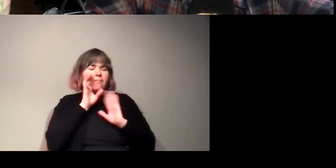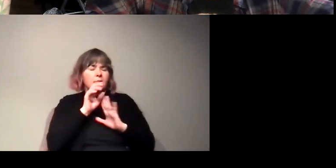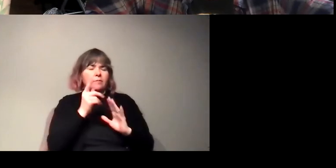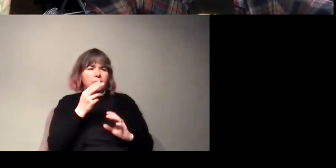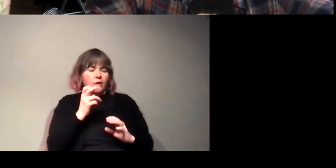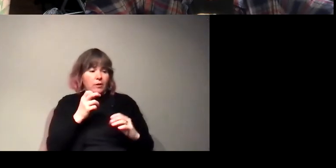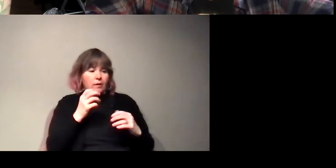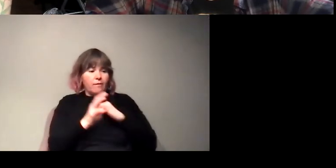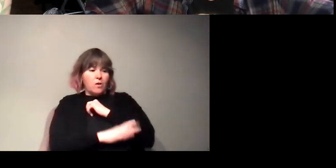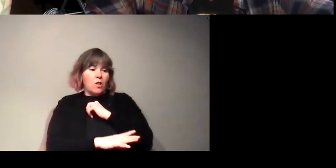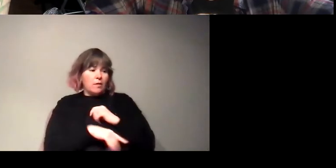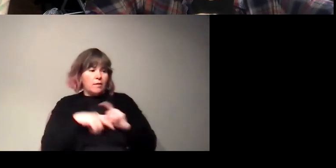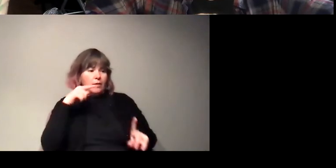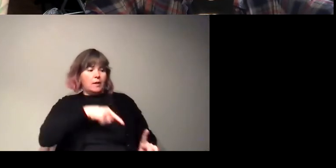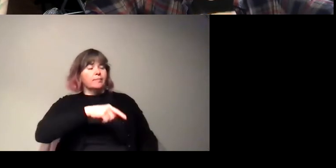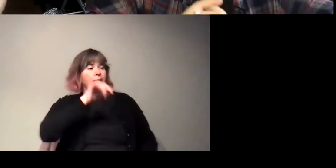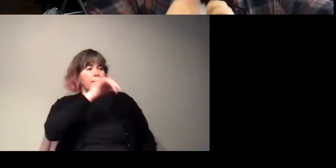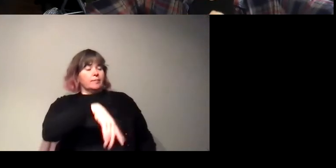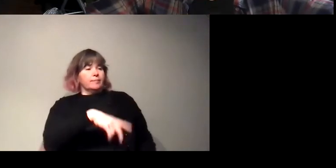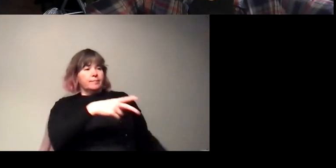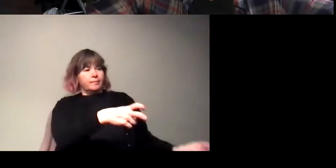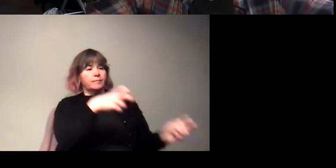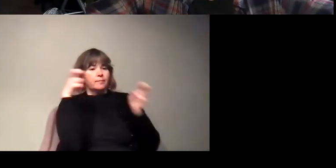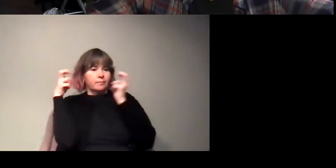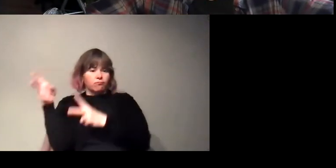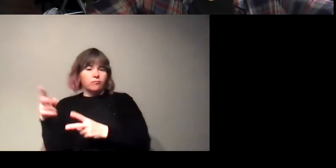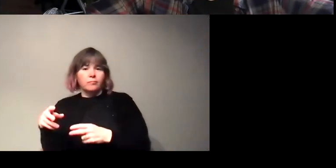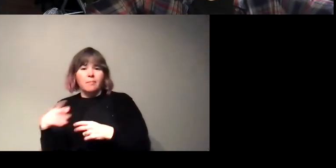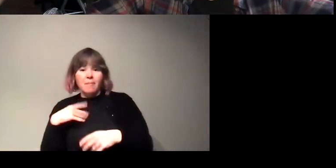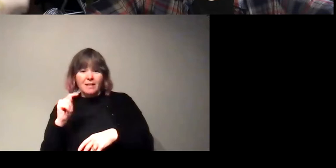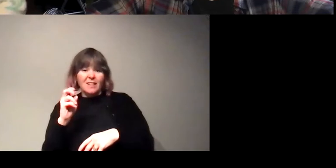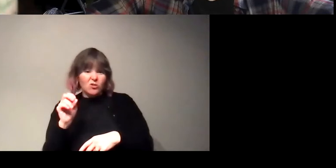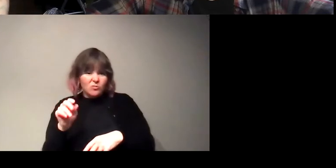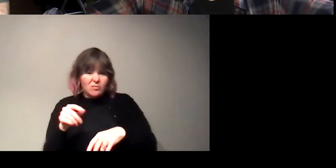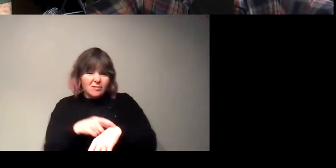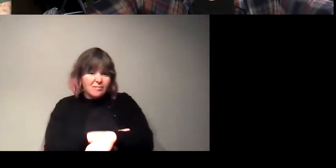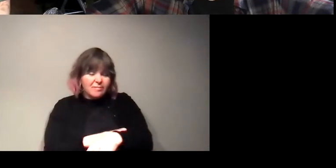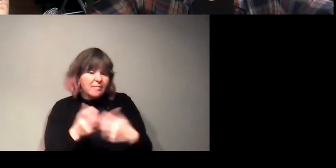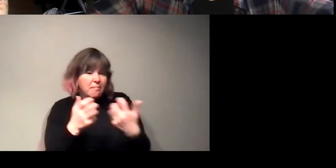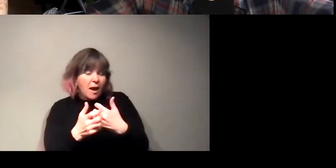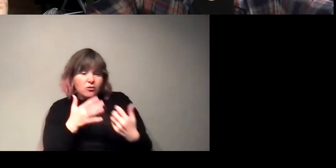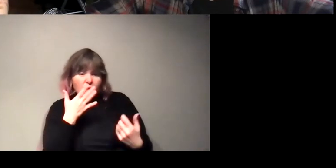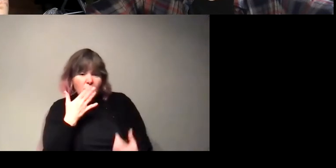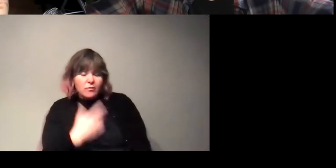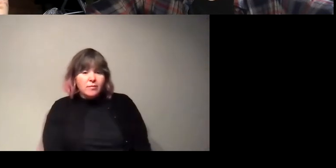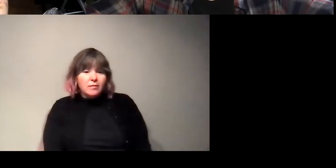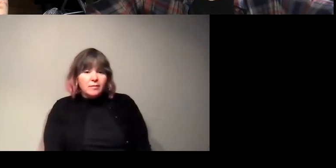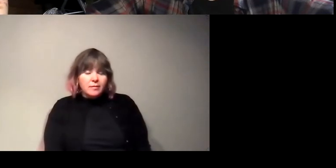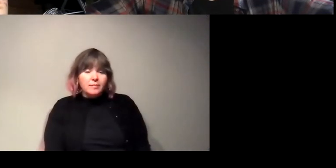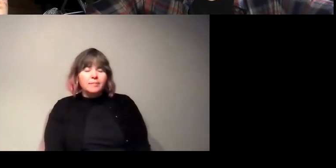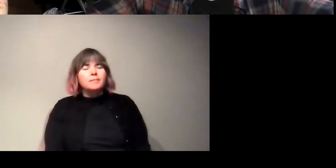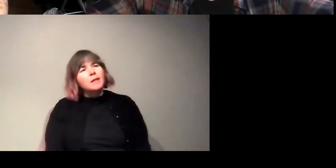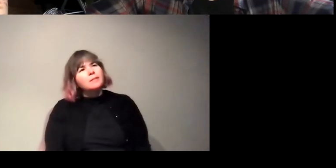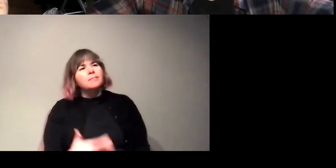like, that's it. Mm-hmm. And so even my tattoos, match those colors. Uh-huh. But in